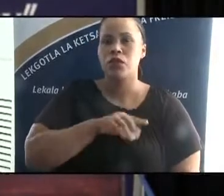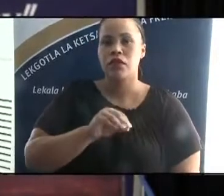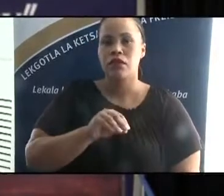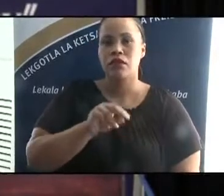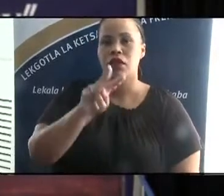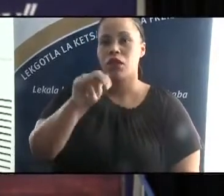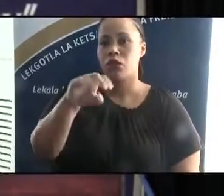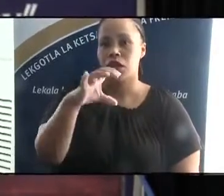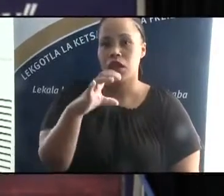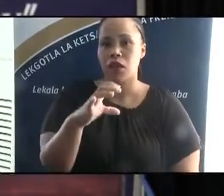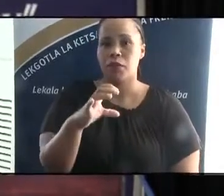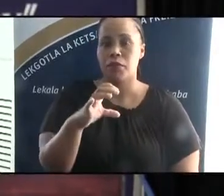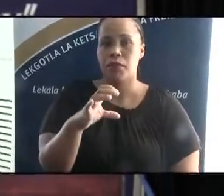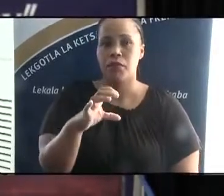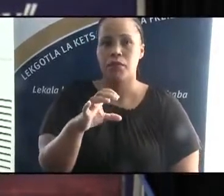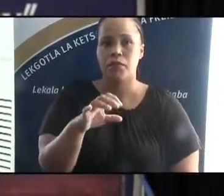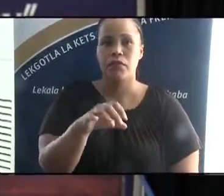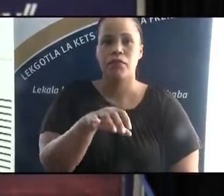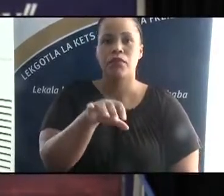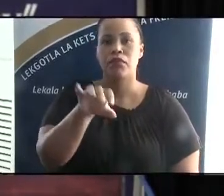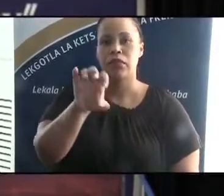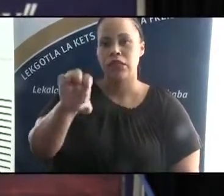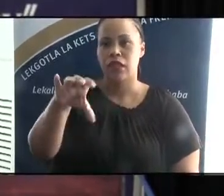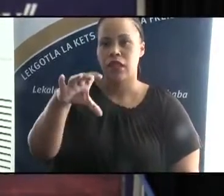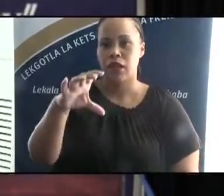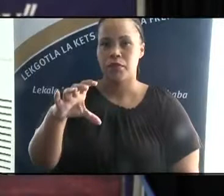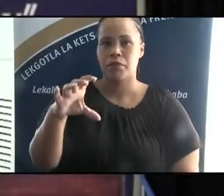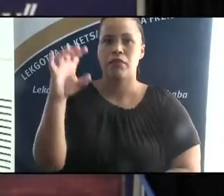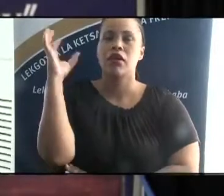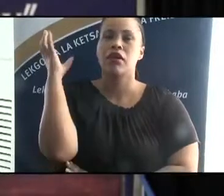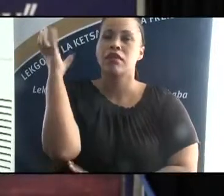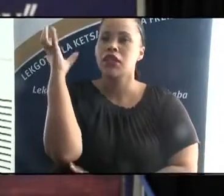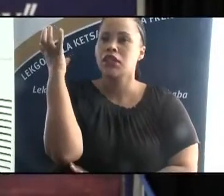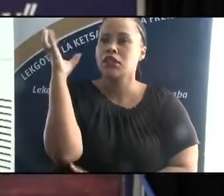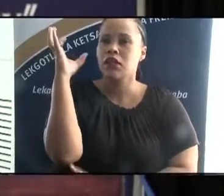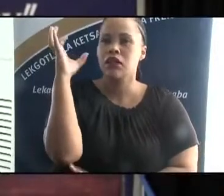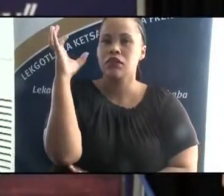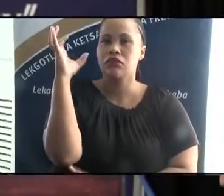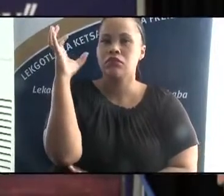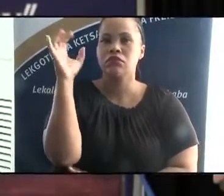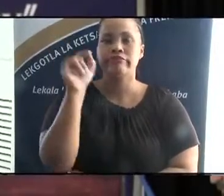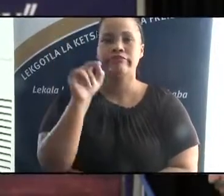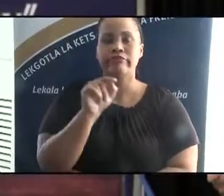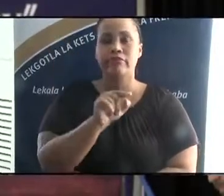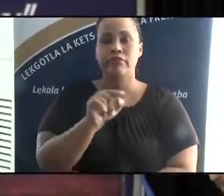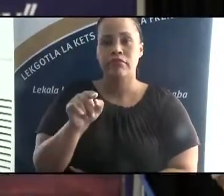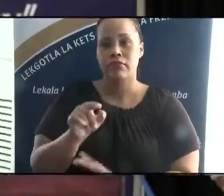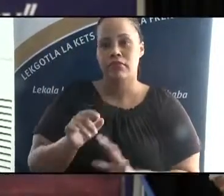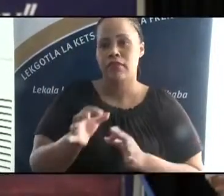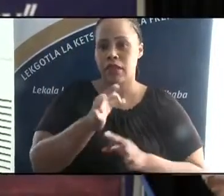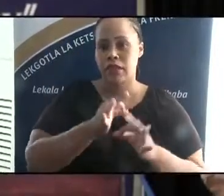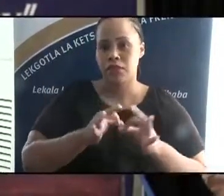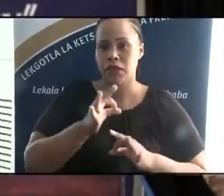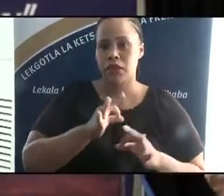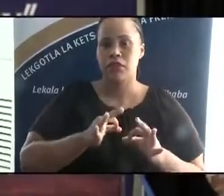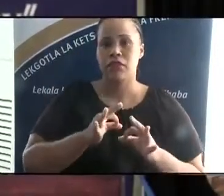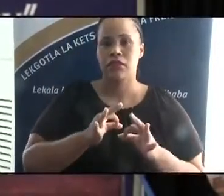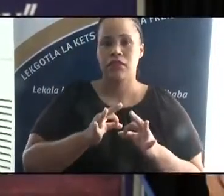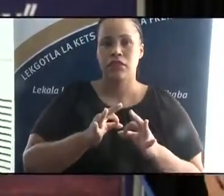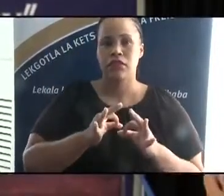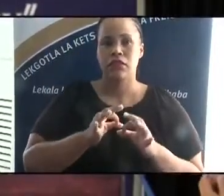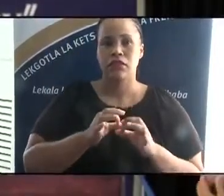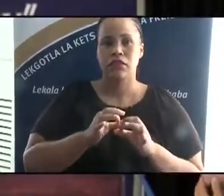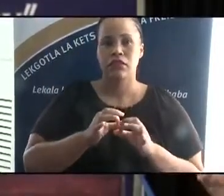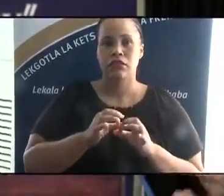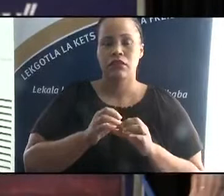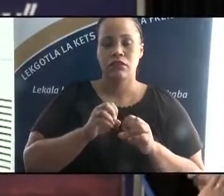Northern Cape, Eastern Cape Free State node, and this talks directly to our logistics and